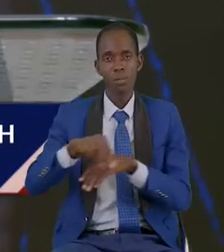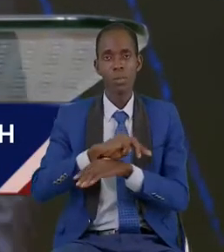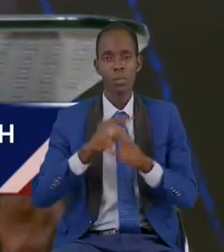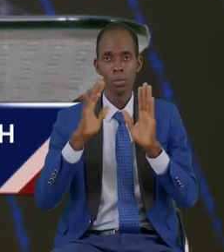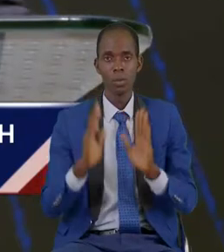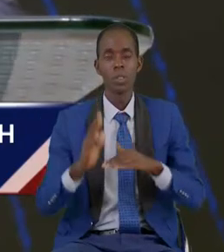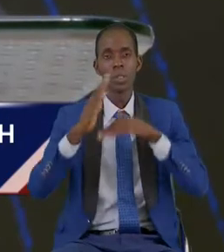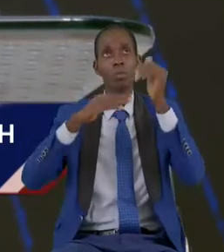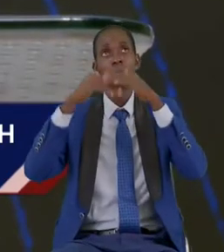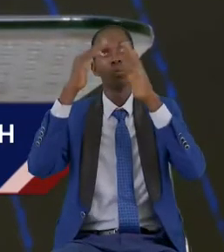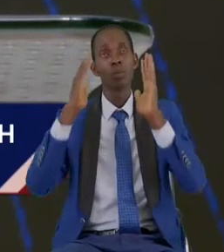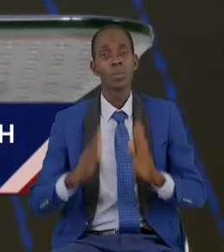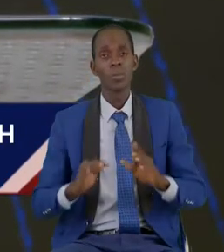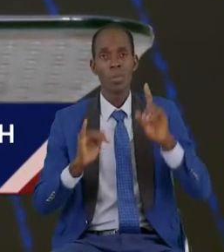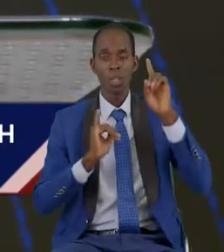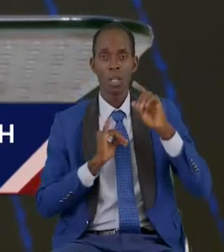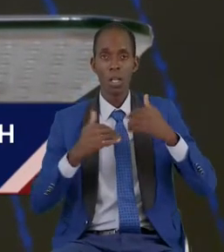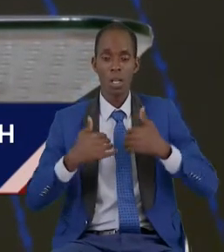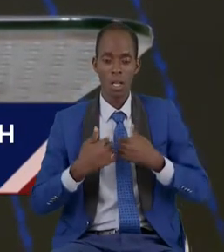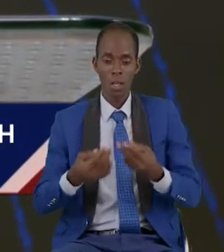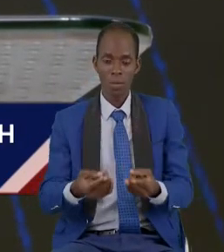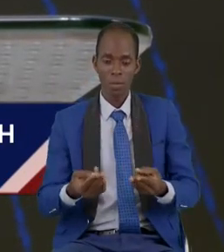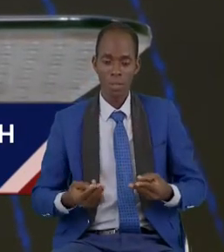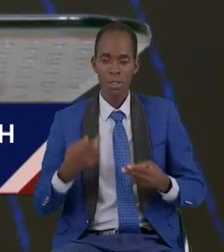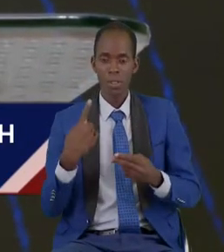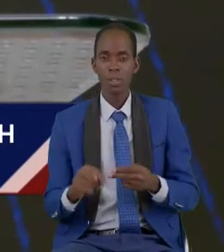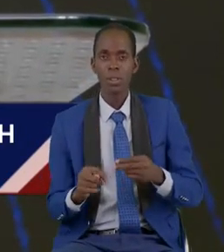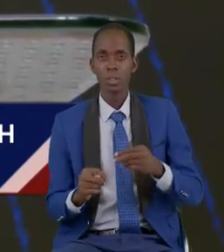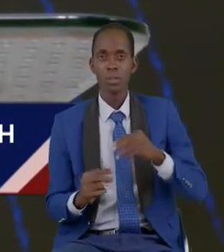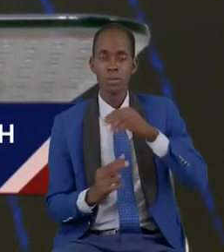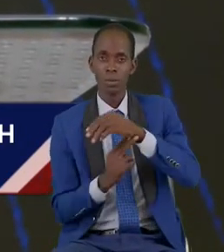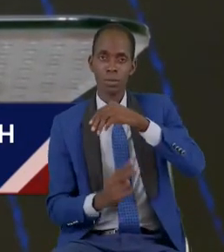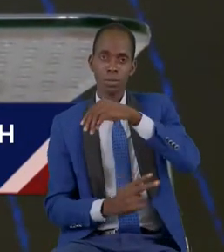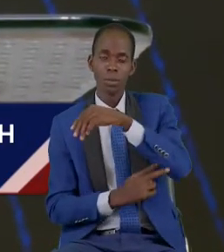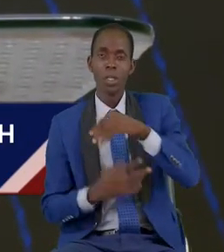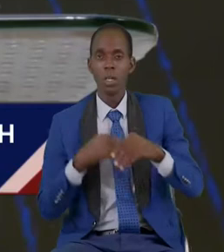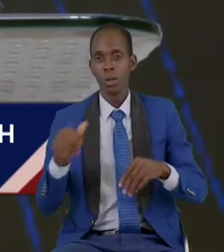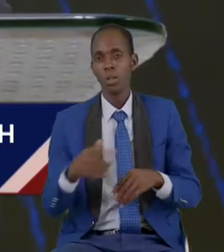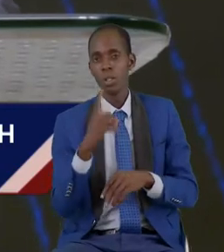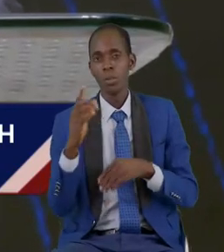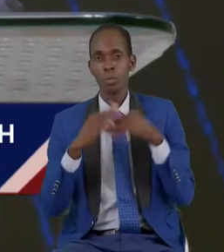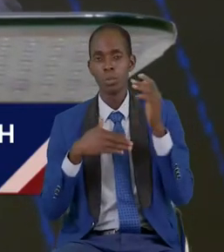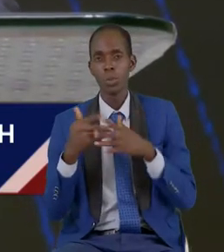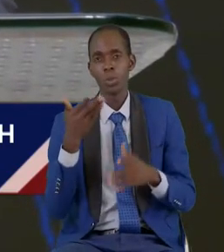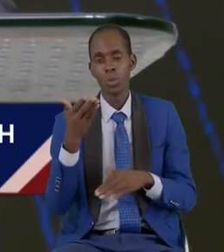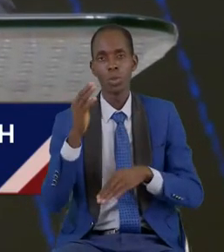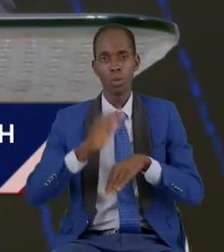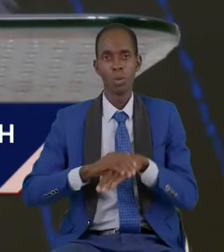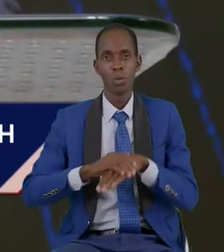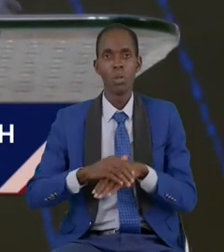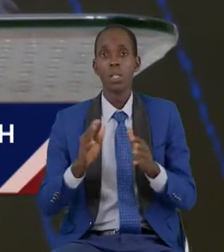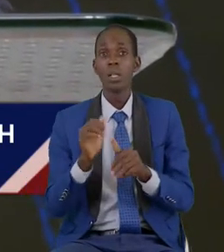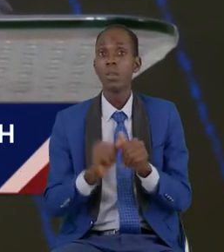have laid the foundation, and another buildeth thereon. But let every man take heed how